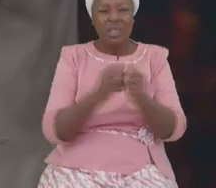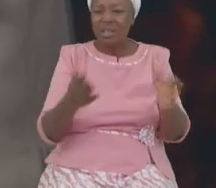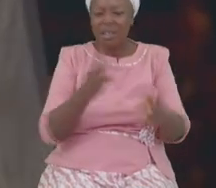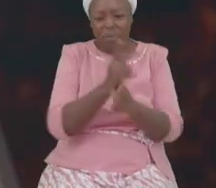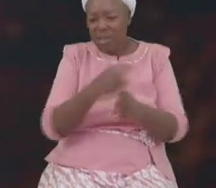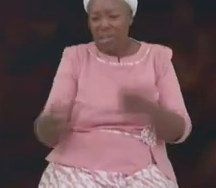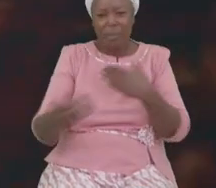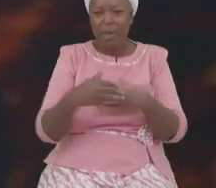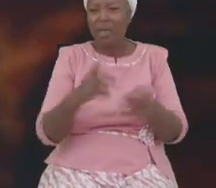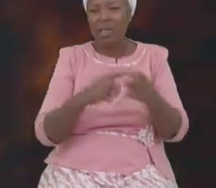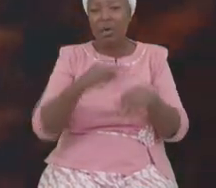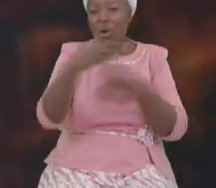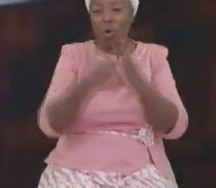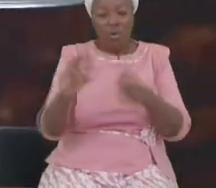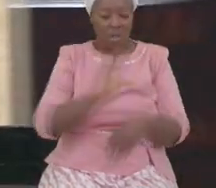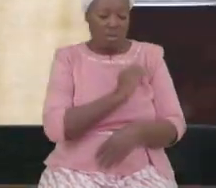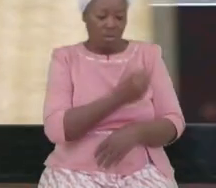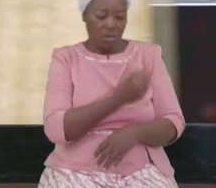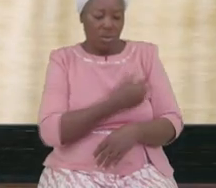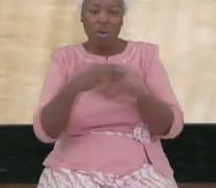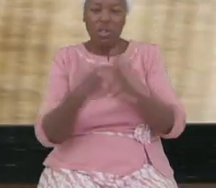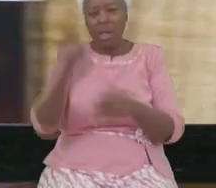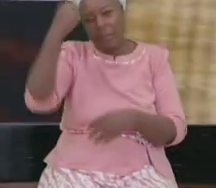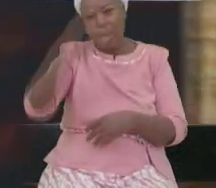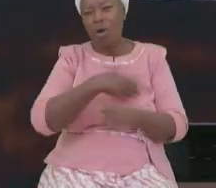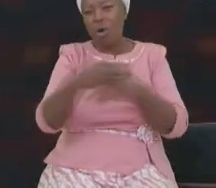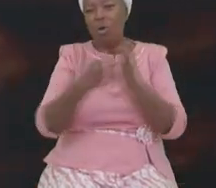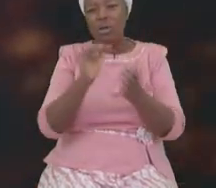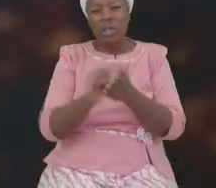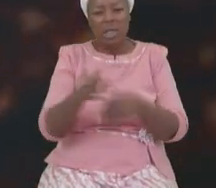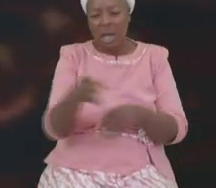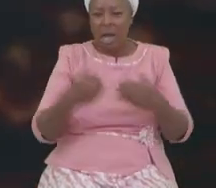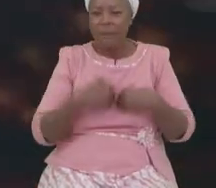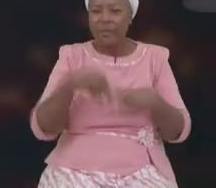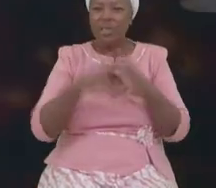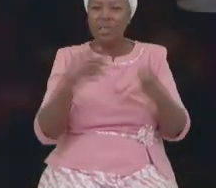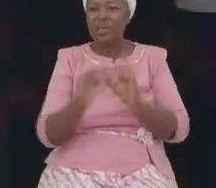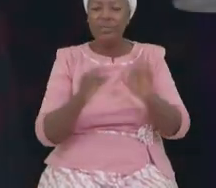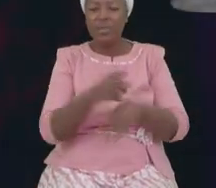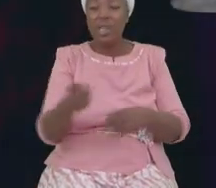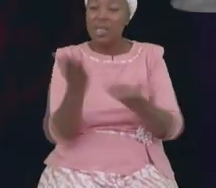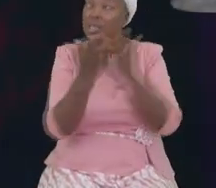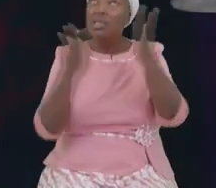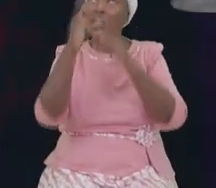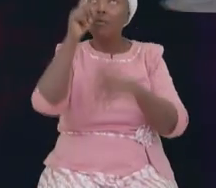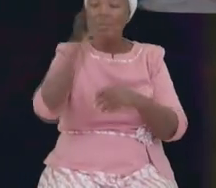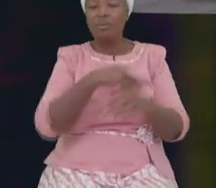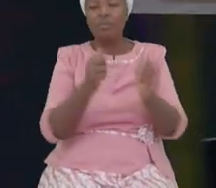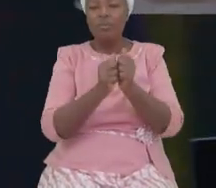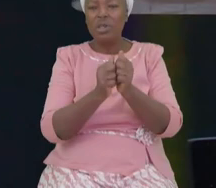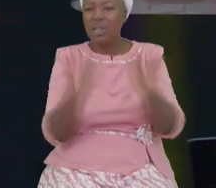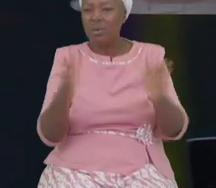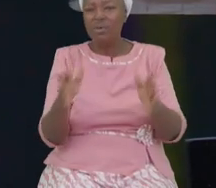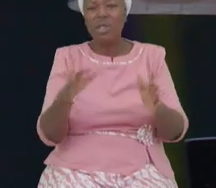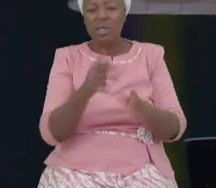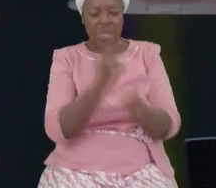reservation, all their soul, all their mind, all their heart, if they serve him without reservation, he too